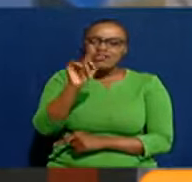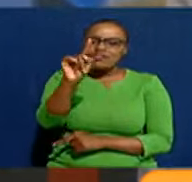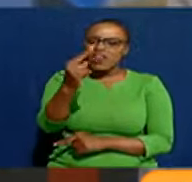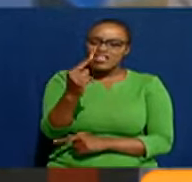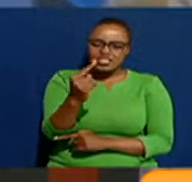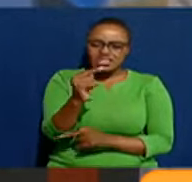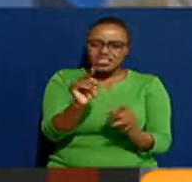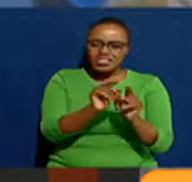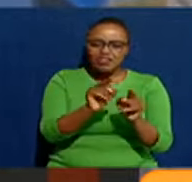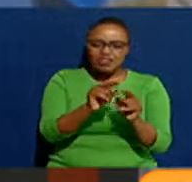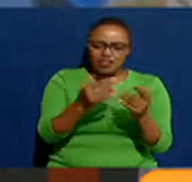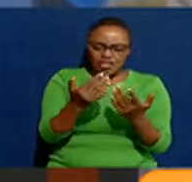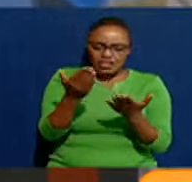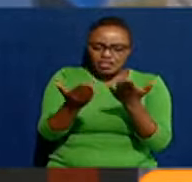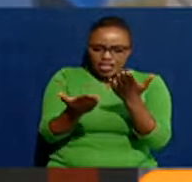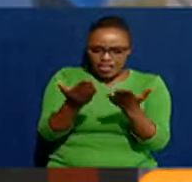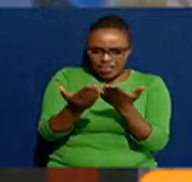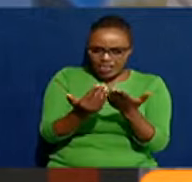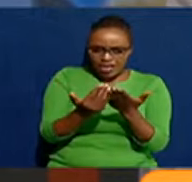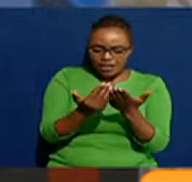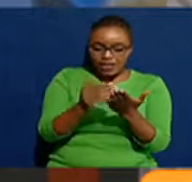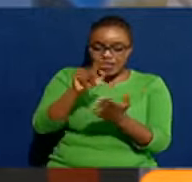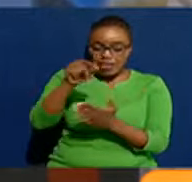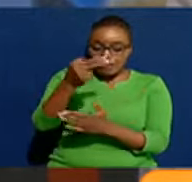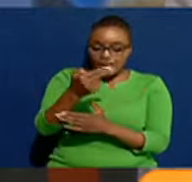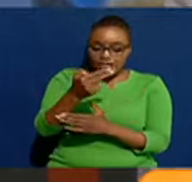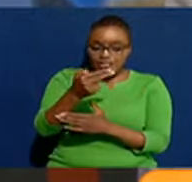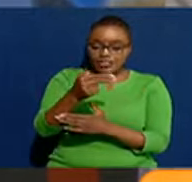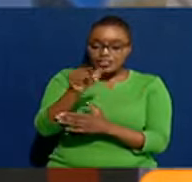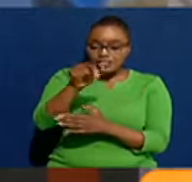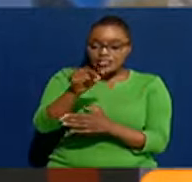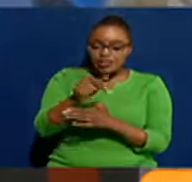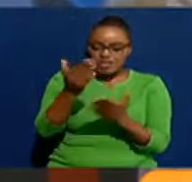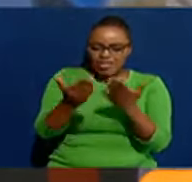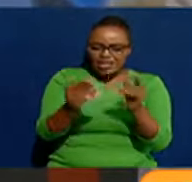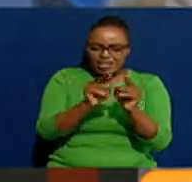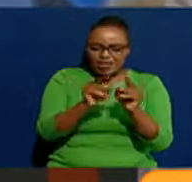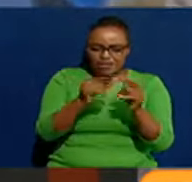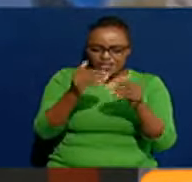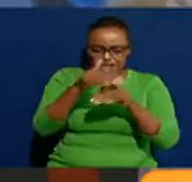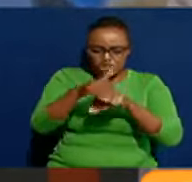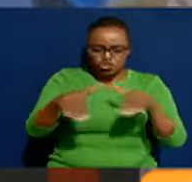the alkaline, the gut of the insect is alkaline, and that's what